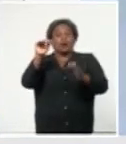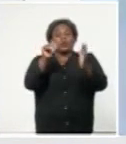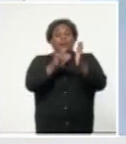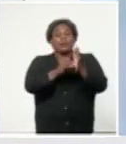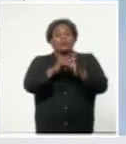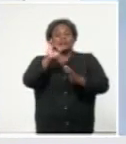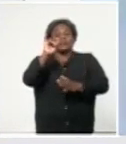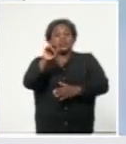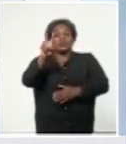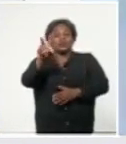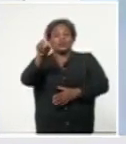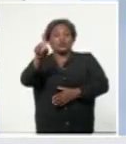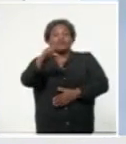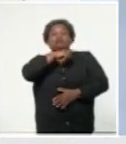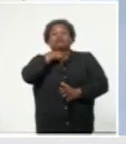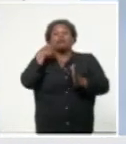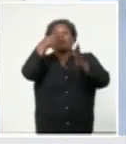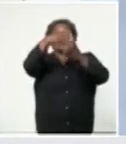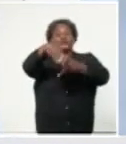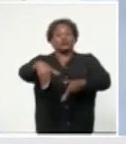This gives a lethality of